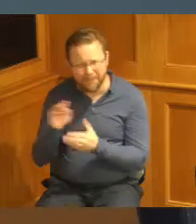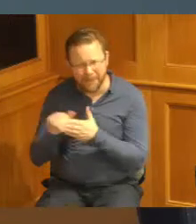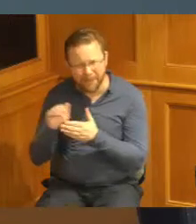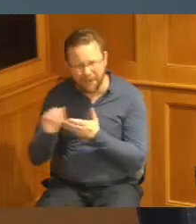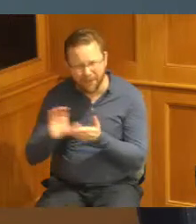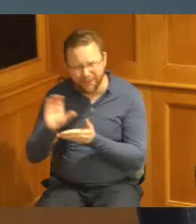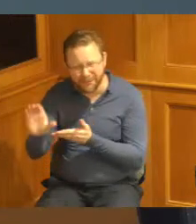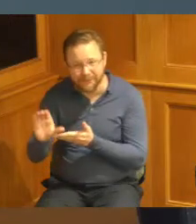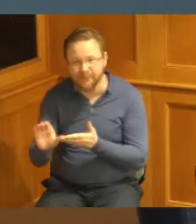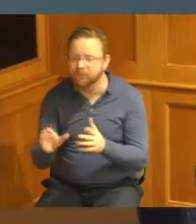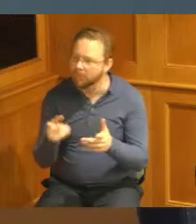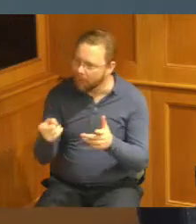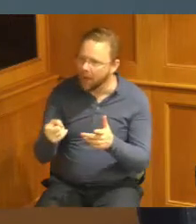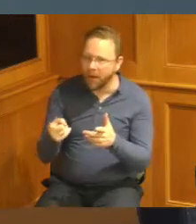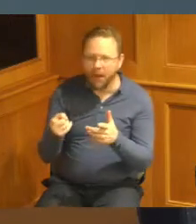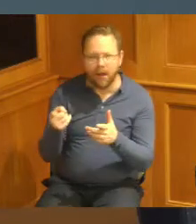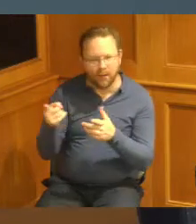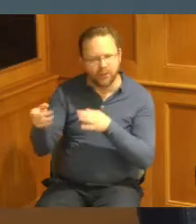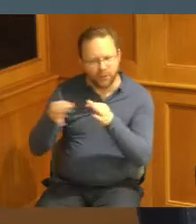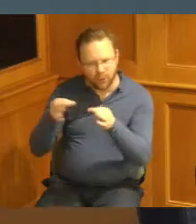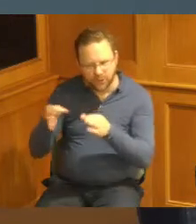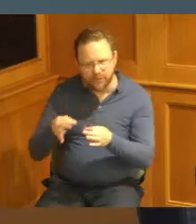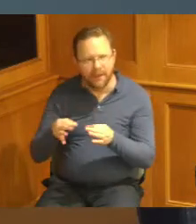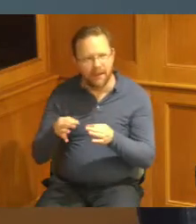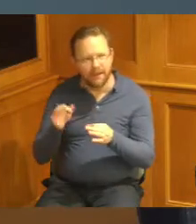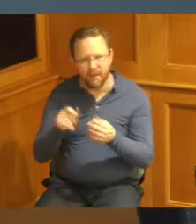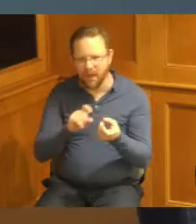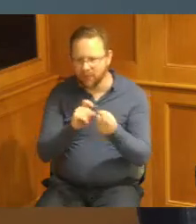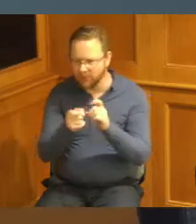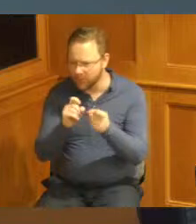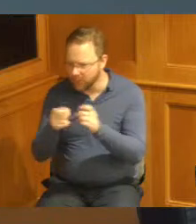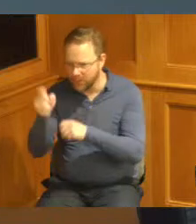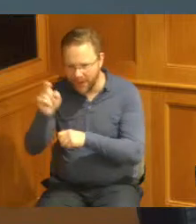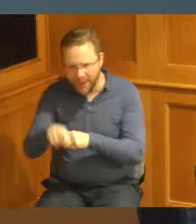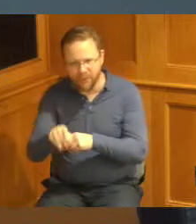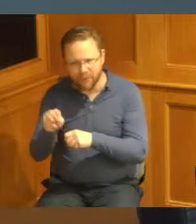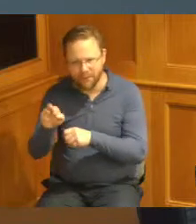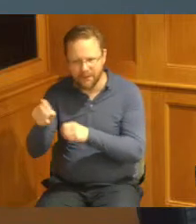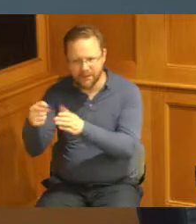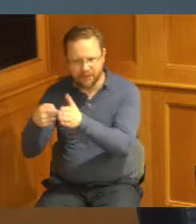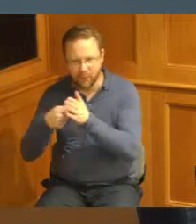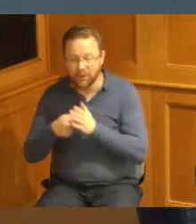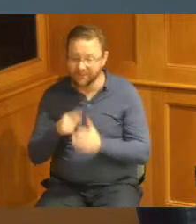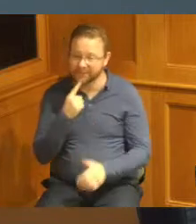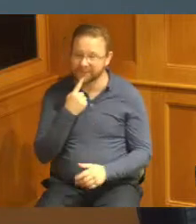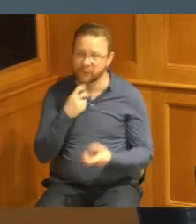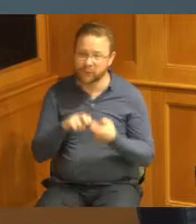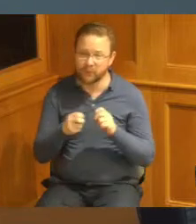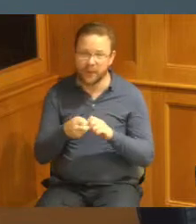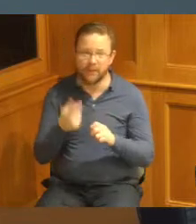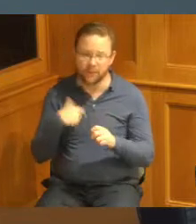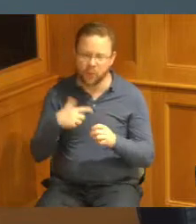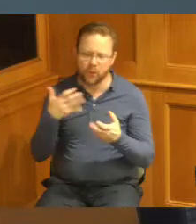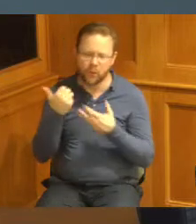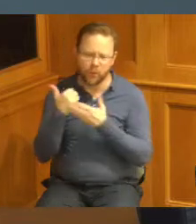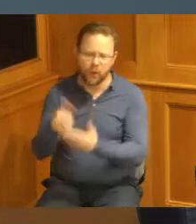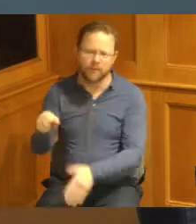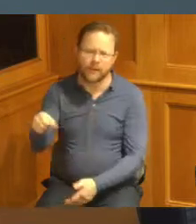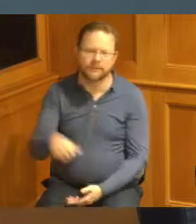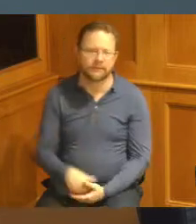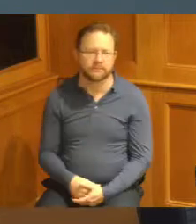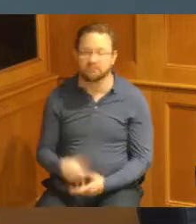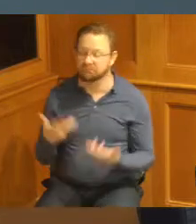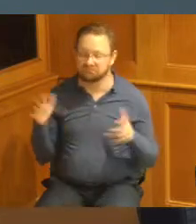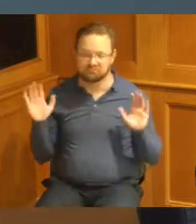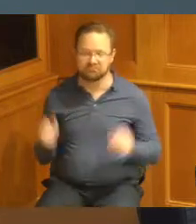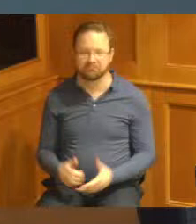as you said, modifications had to be made, and that's a serious issue, and we certainly want to be helpful. That's